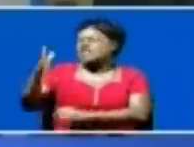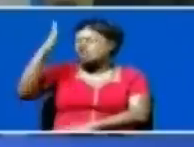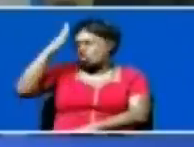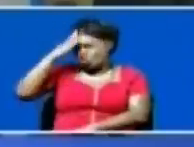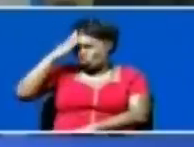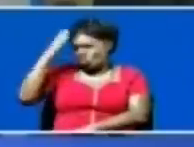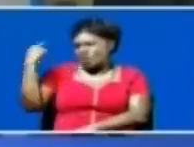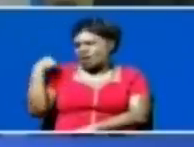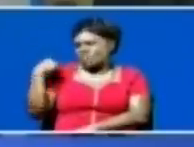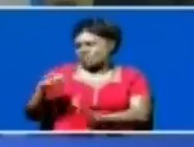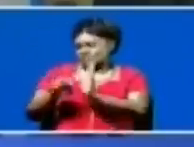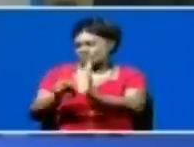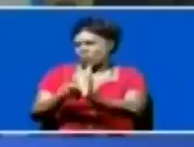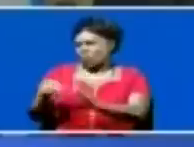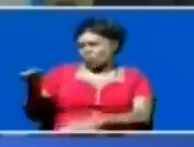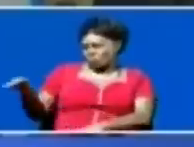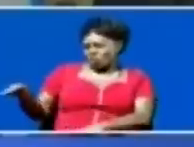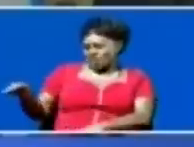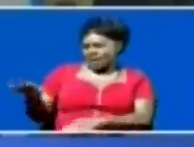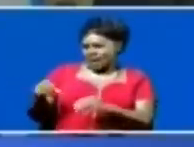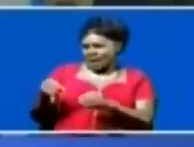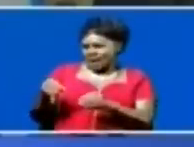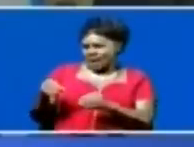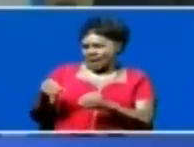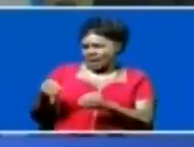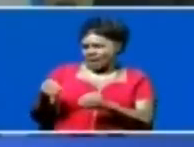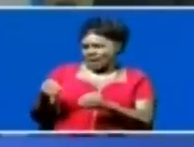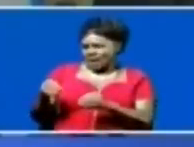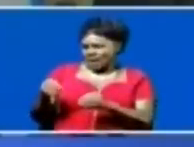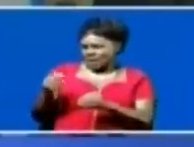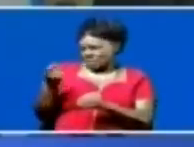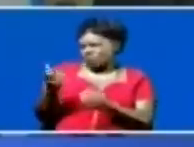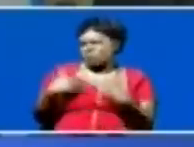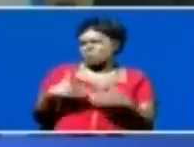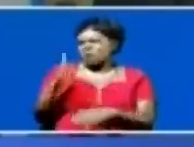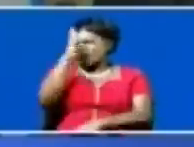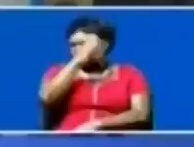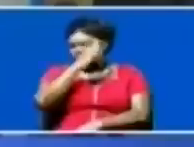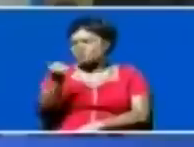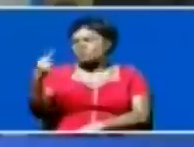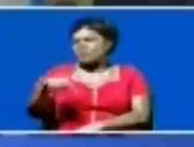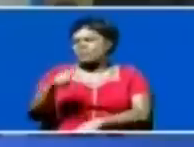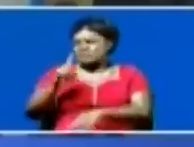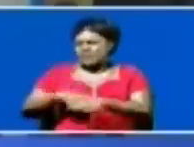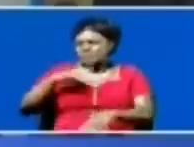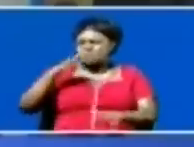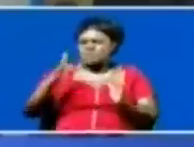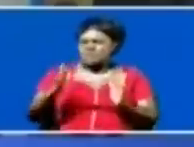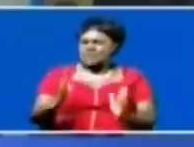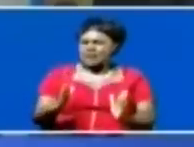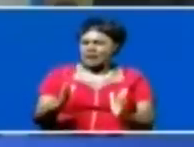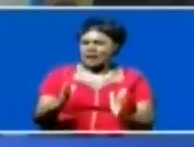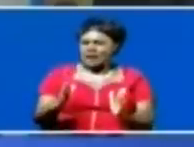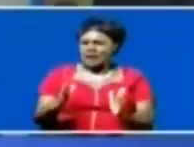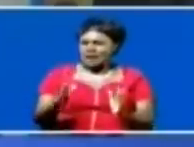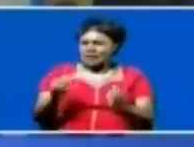the numbers. For instance, he says in the morning their numbers were not in, and then in the afternoon they were in, and he says when the speaker has given them